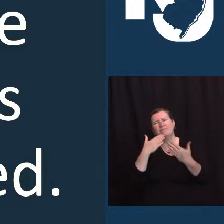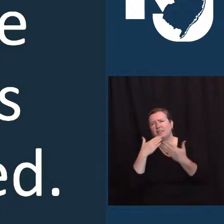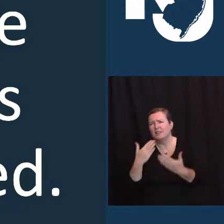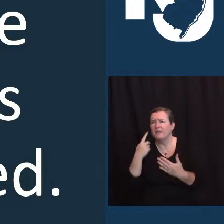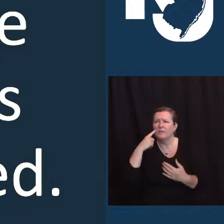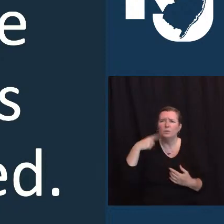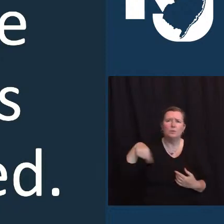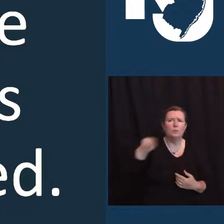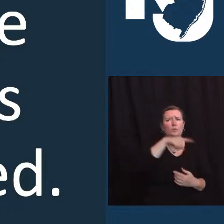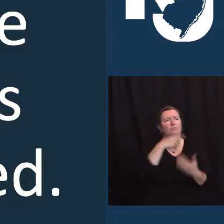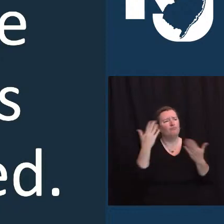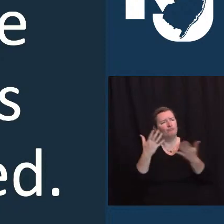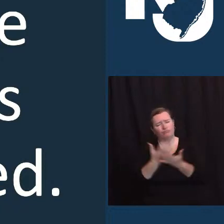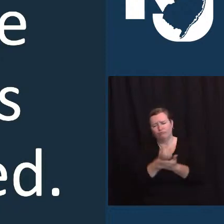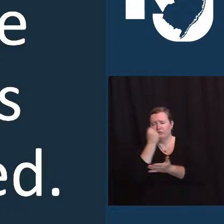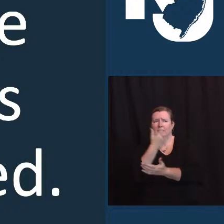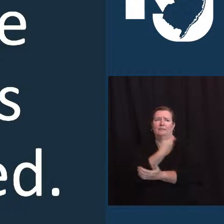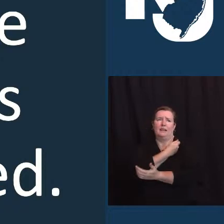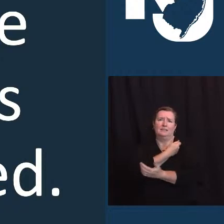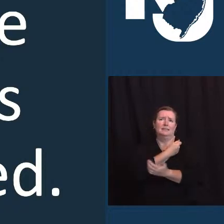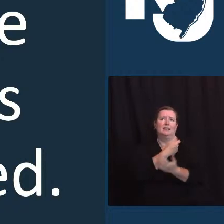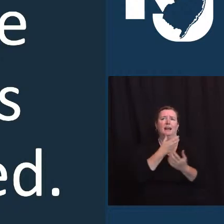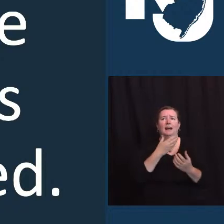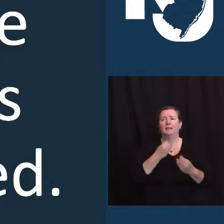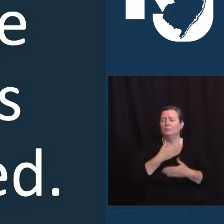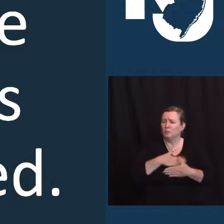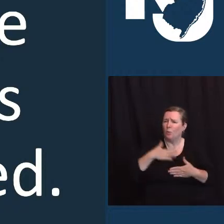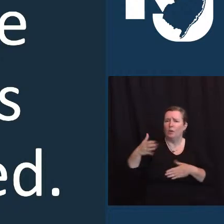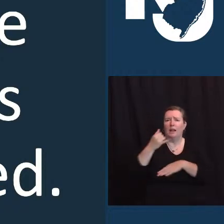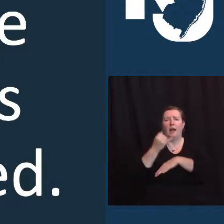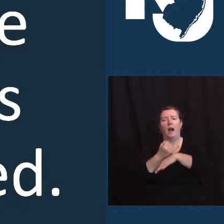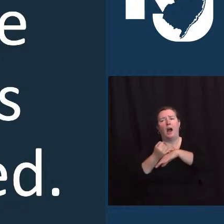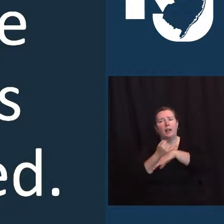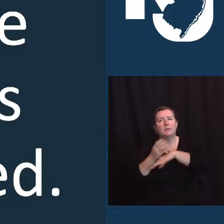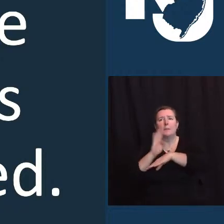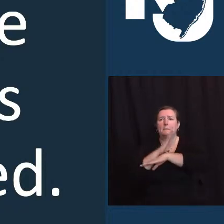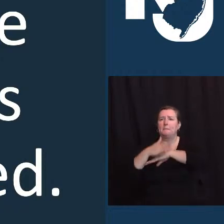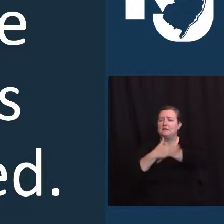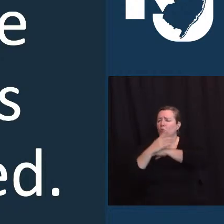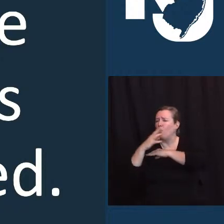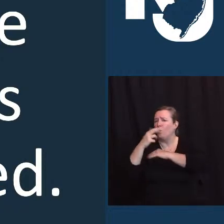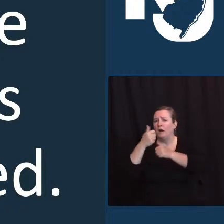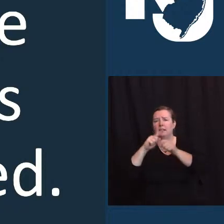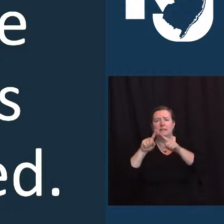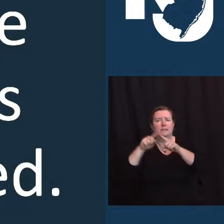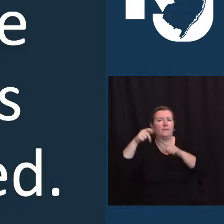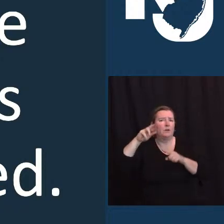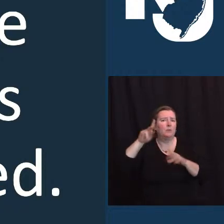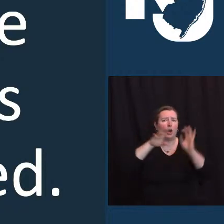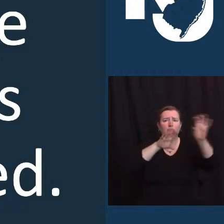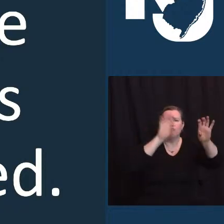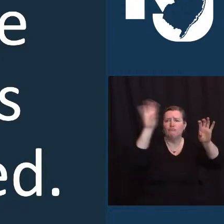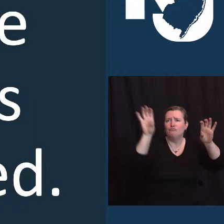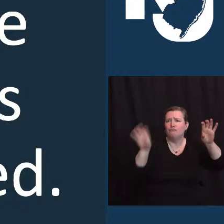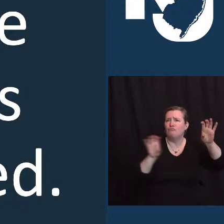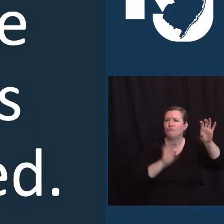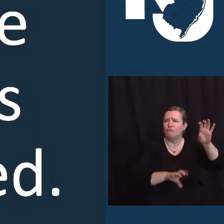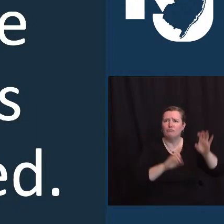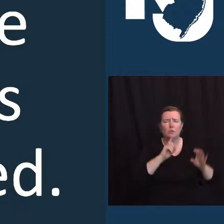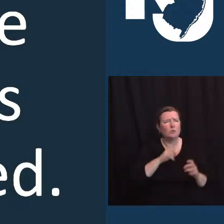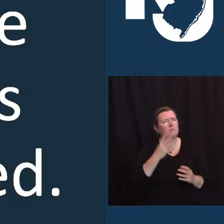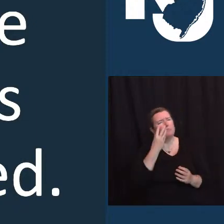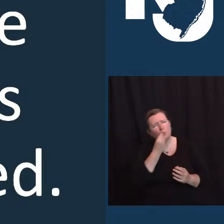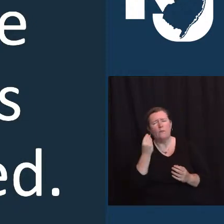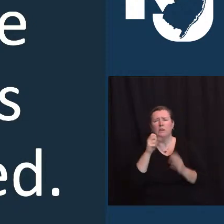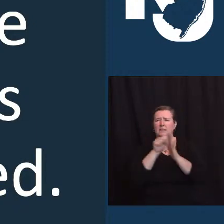were able to enjoy a day at Island Beach State Park or any of our other natural treasures, and we've got a lot of them. Before